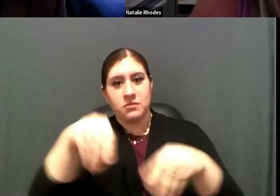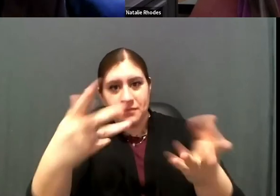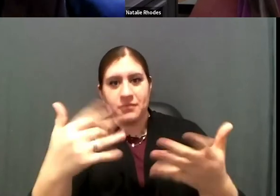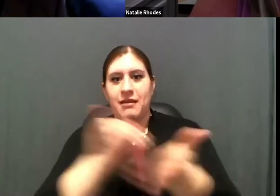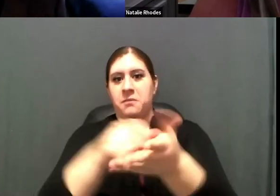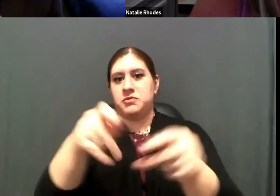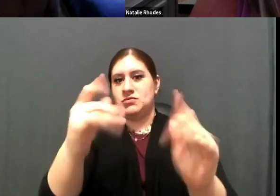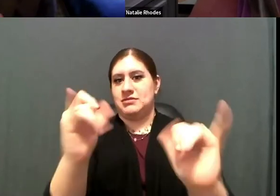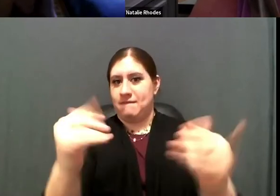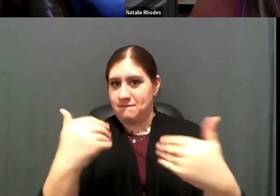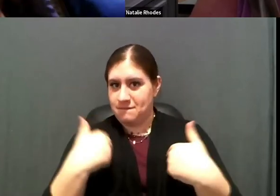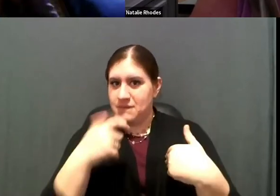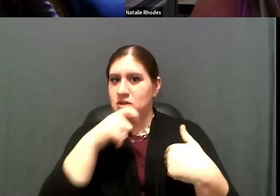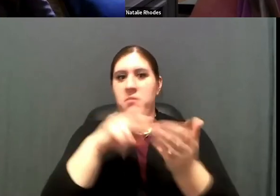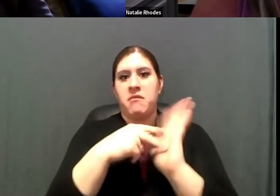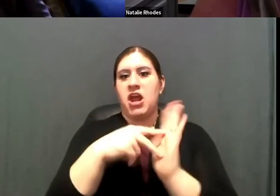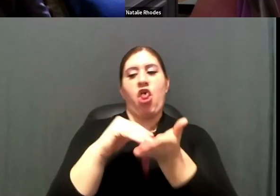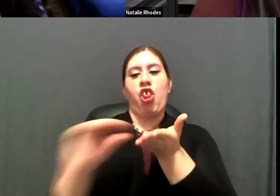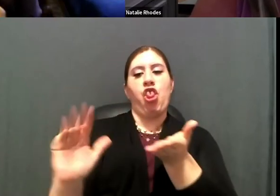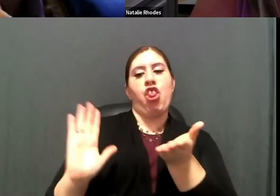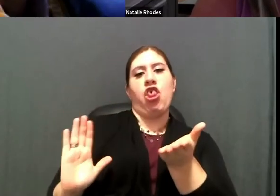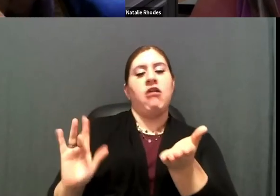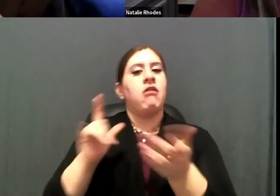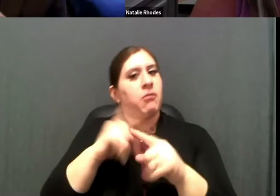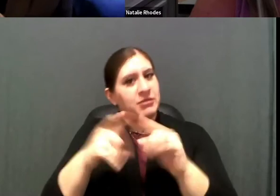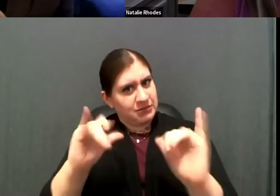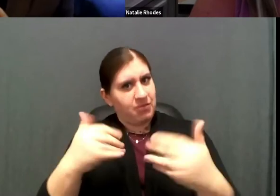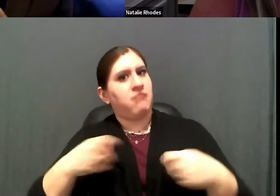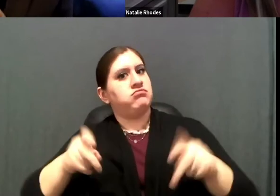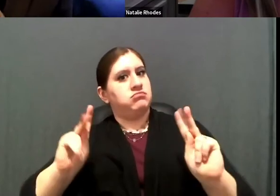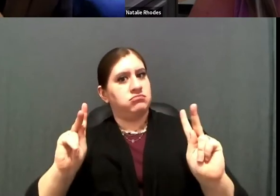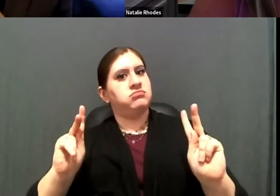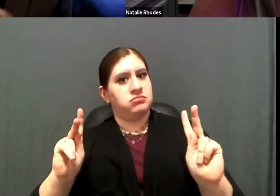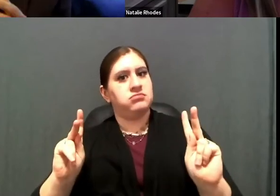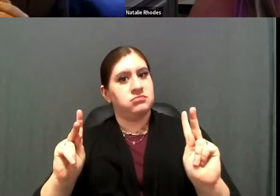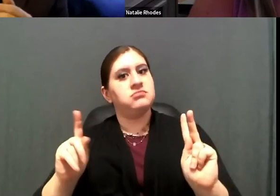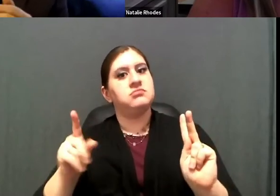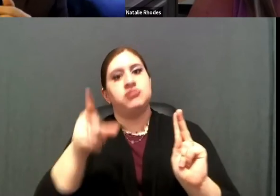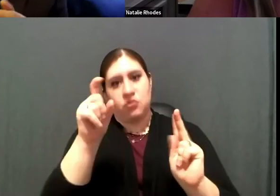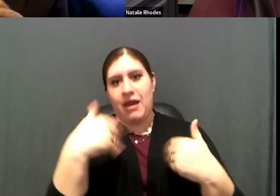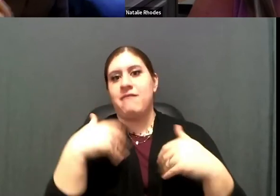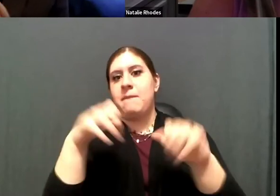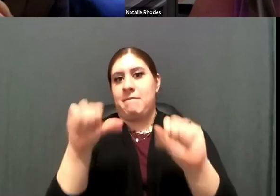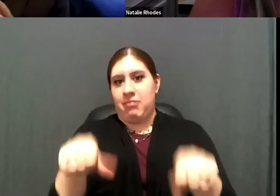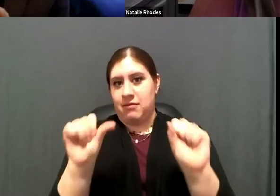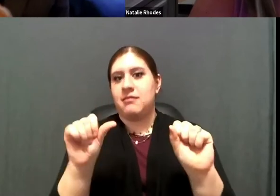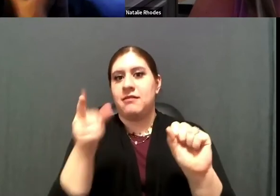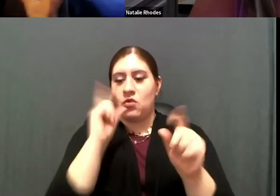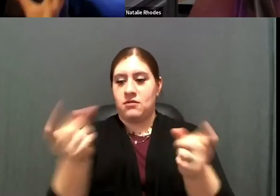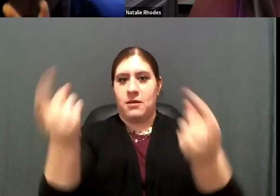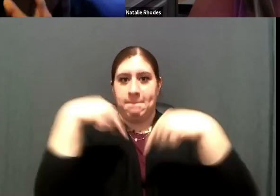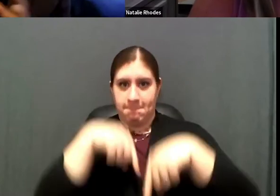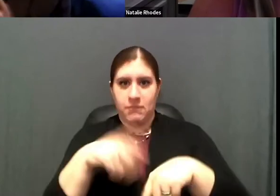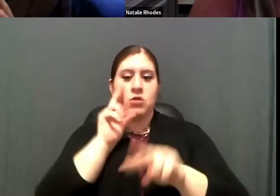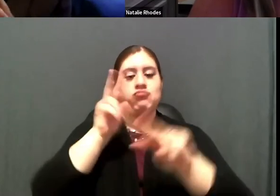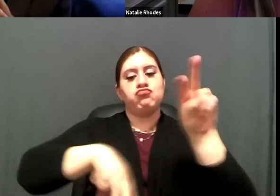still, you know, not to just discount somebody, but to give you that opportunity, you do have the ability to come in. We'll take a